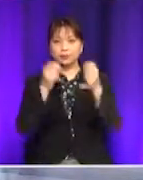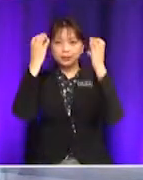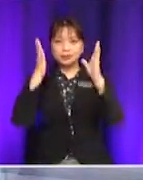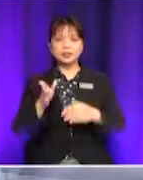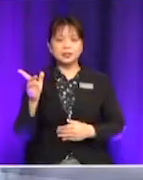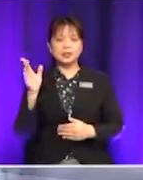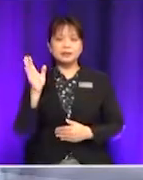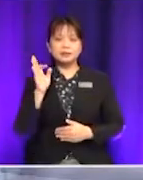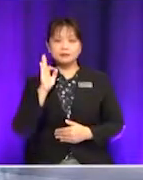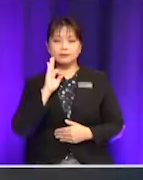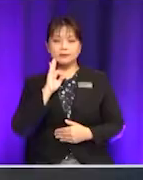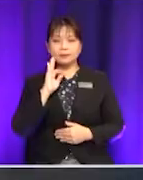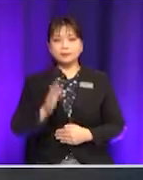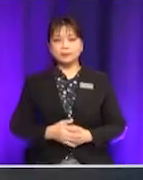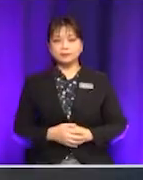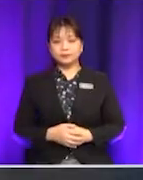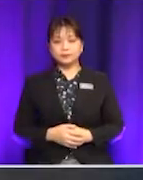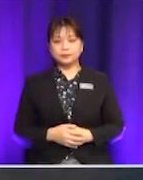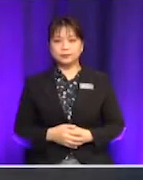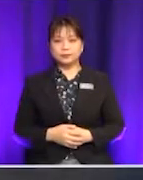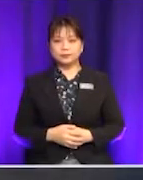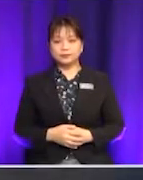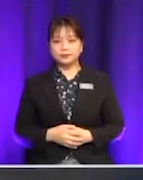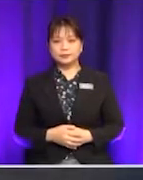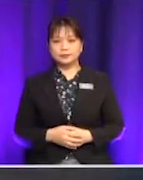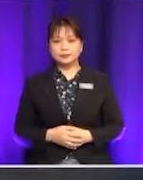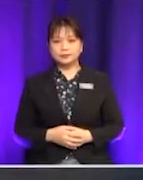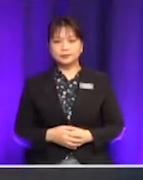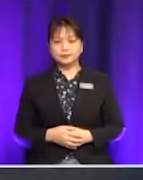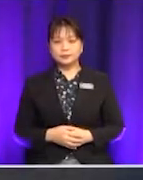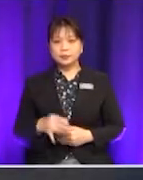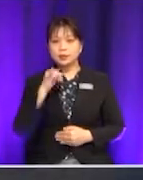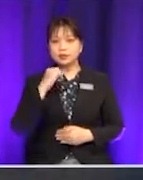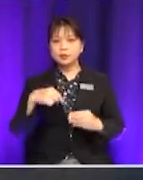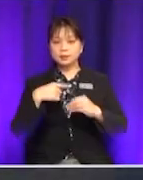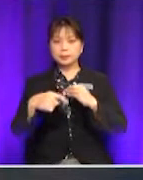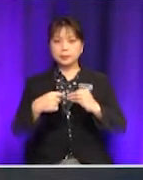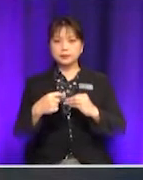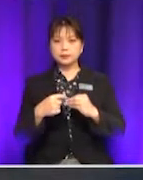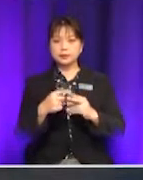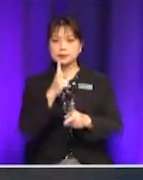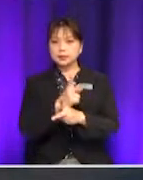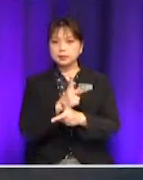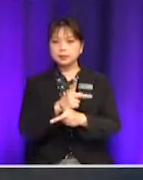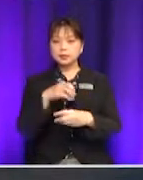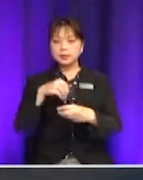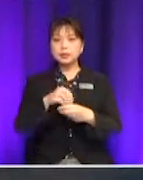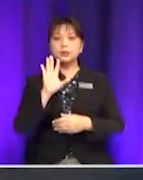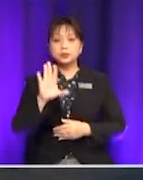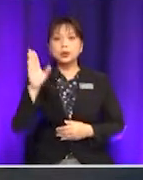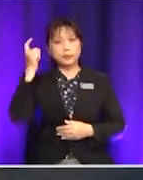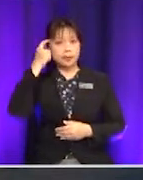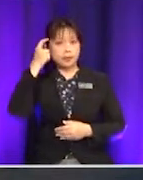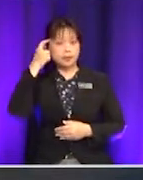our lovely pupils. Okay. Now, Madam, Yes. for this segment, it's about keep in mind. So, what is it that we